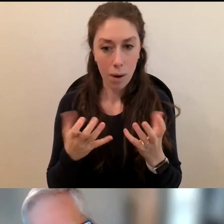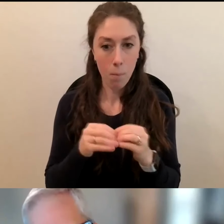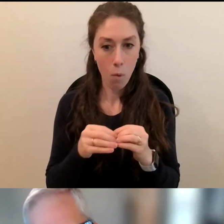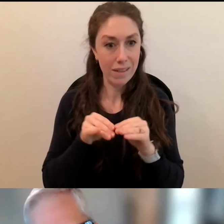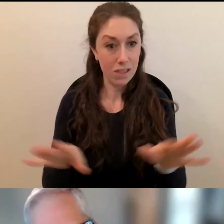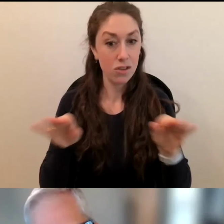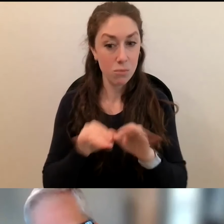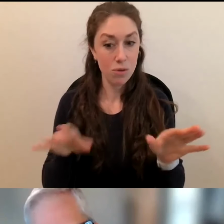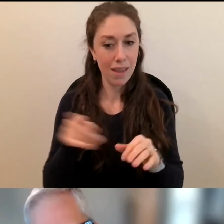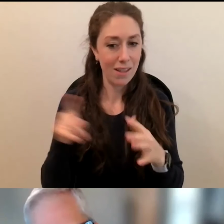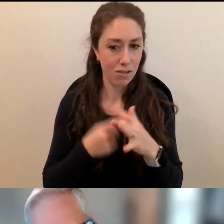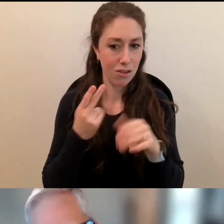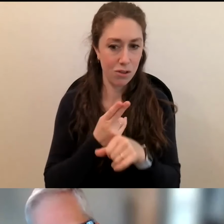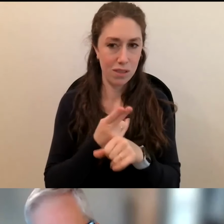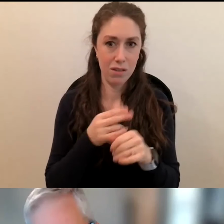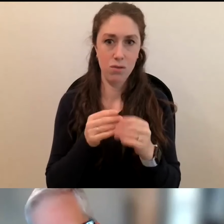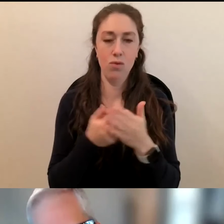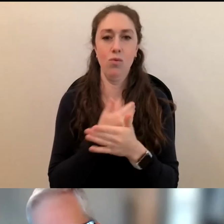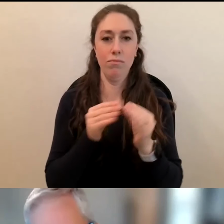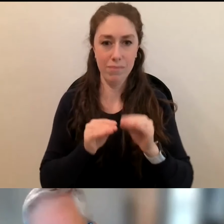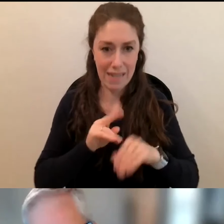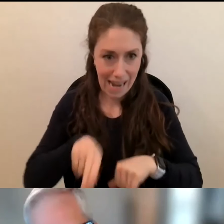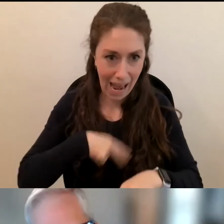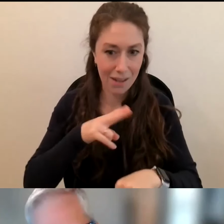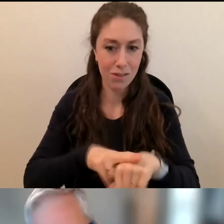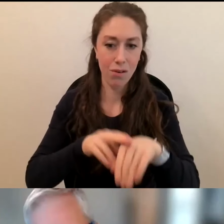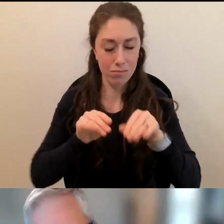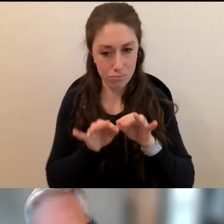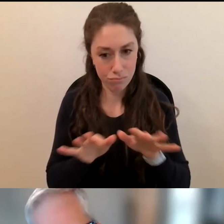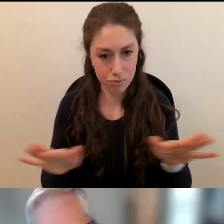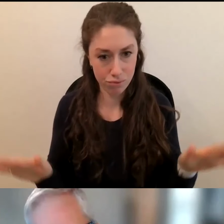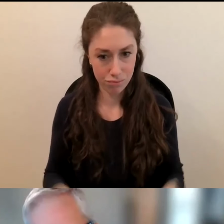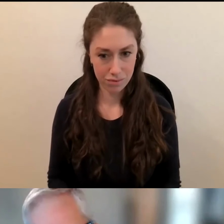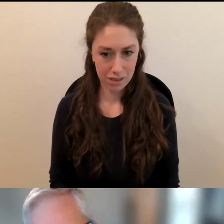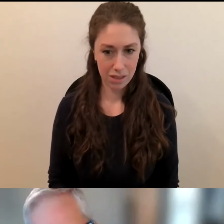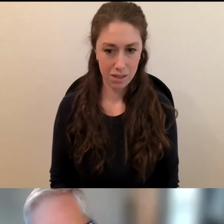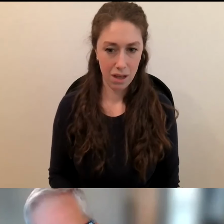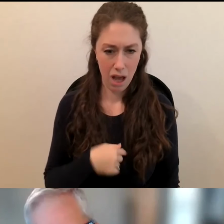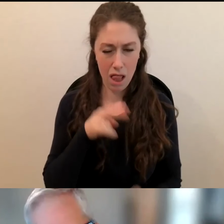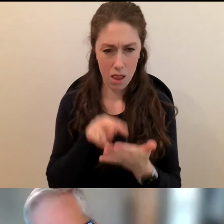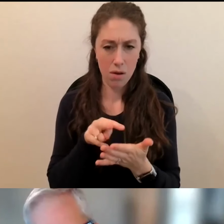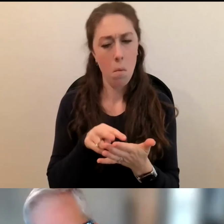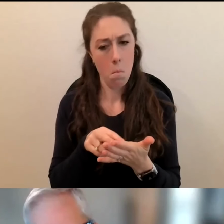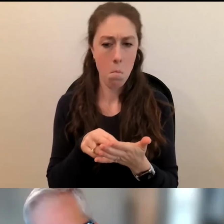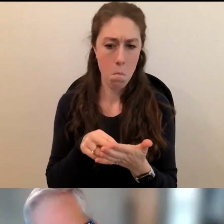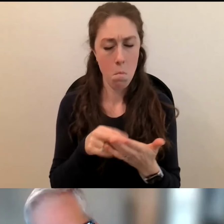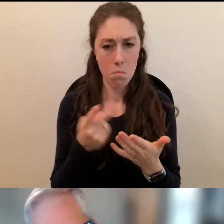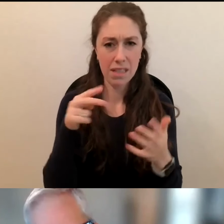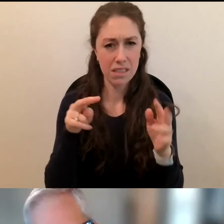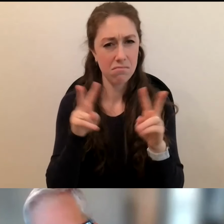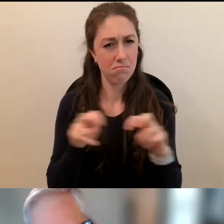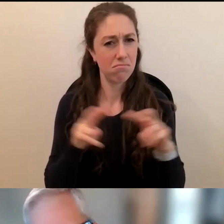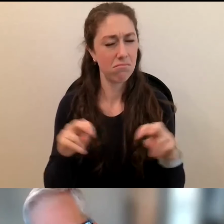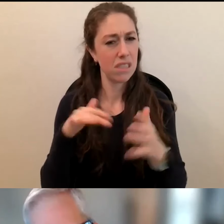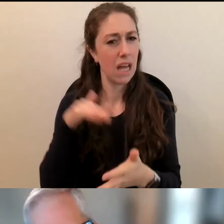using these new national distribution channels. I looked at that and said, well, let's do a study of how many of these